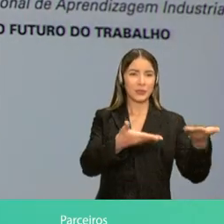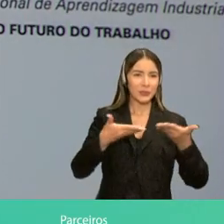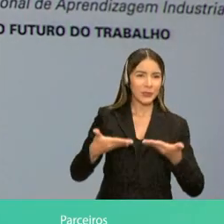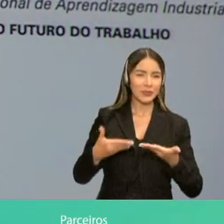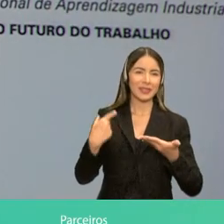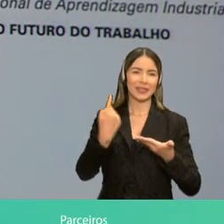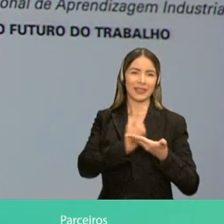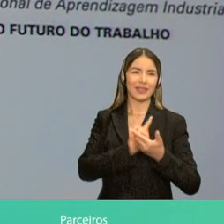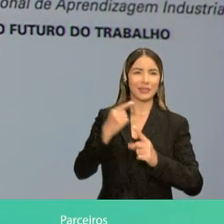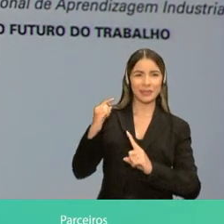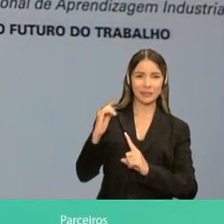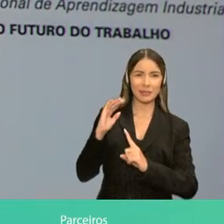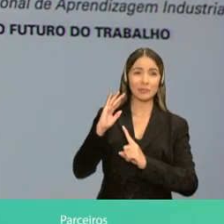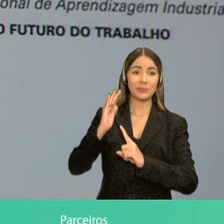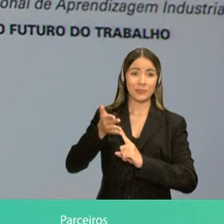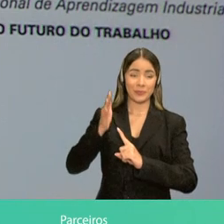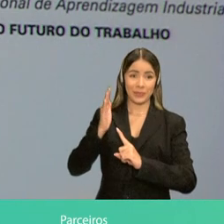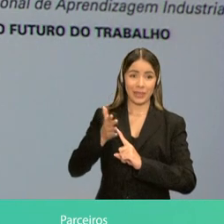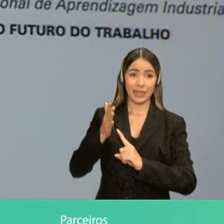Let's invite our lecturers,